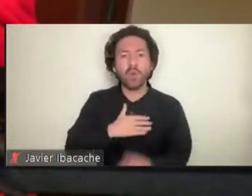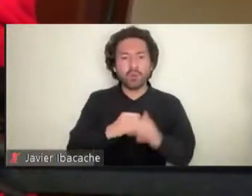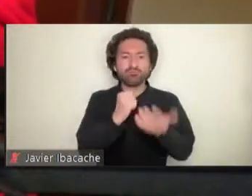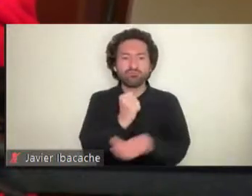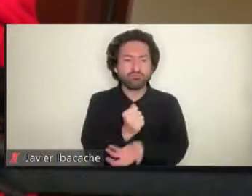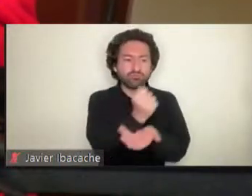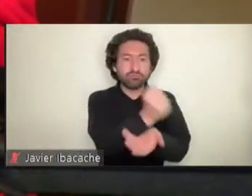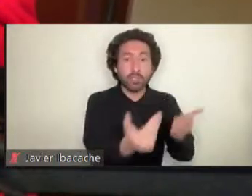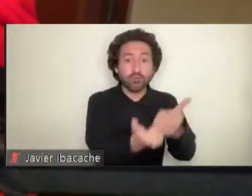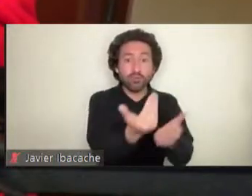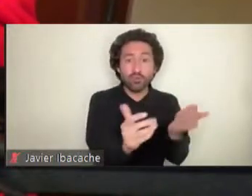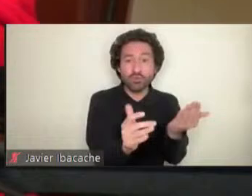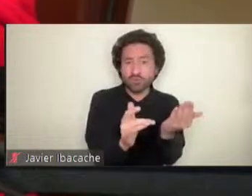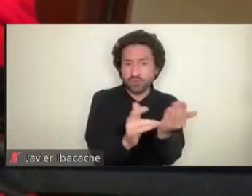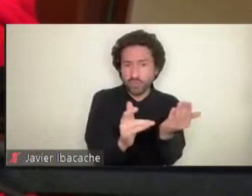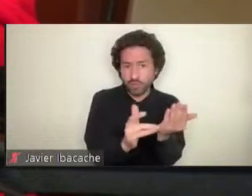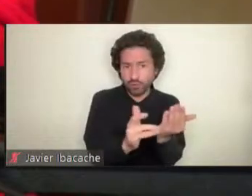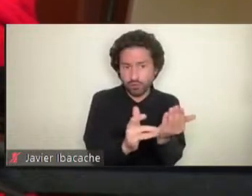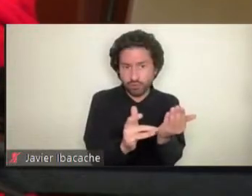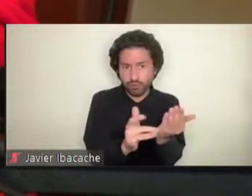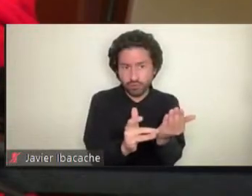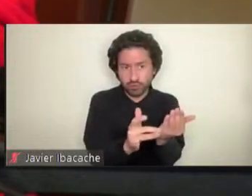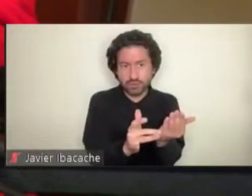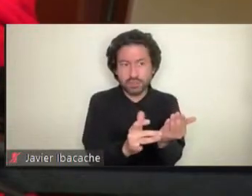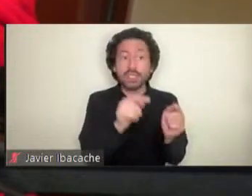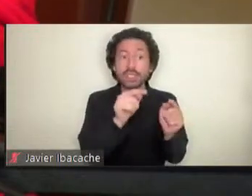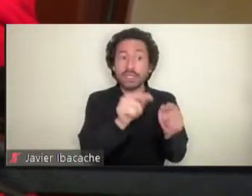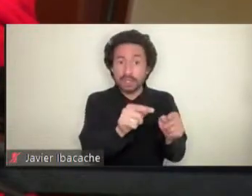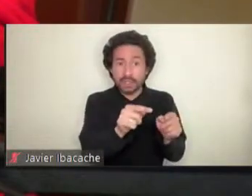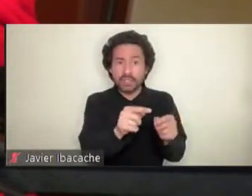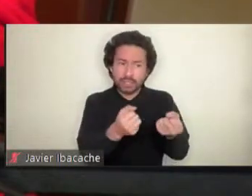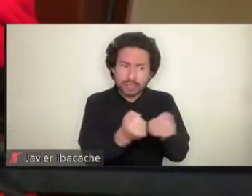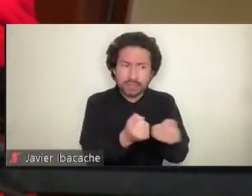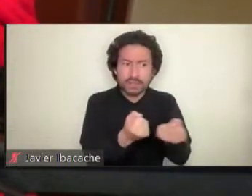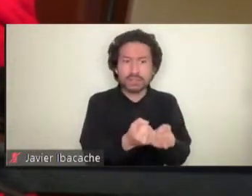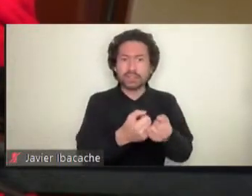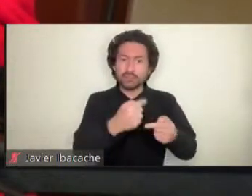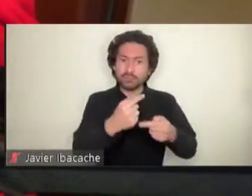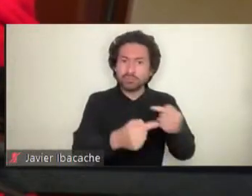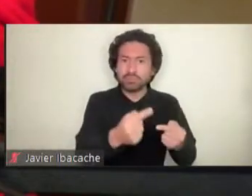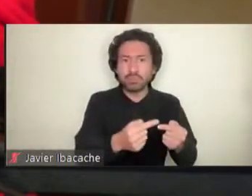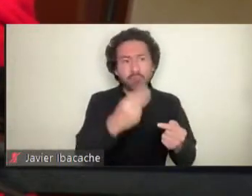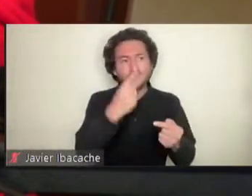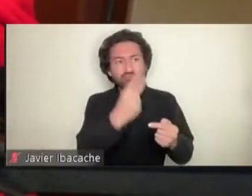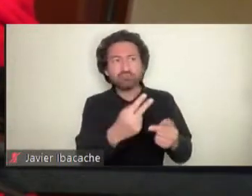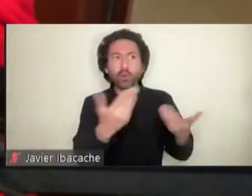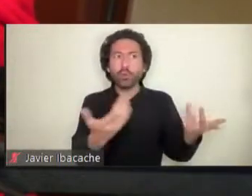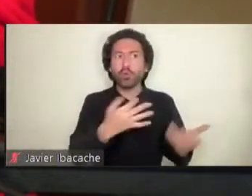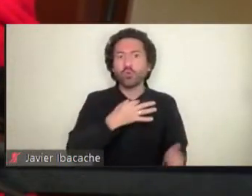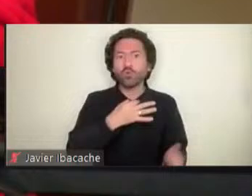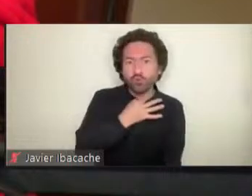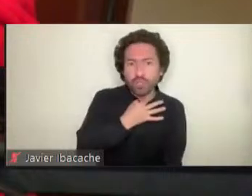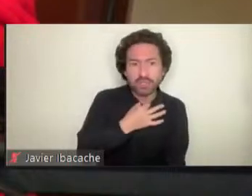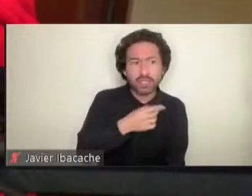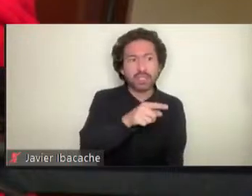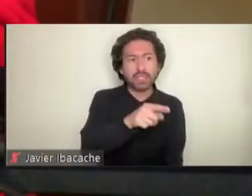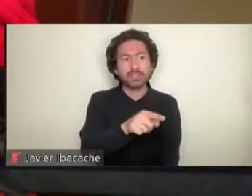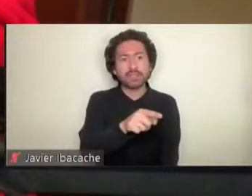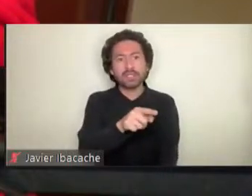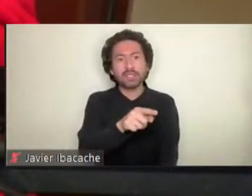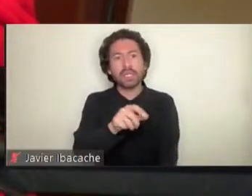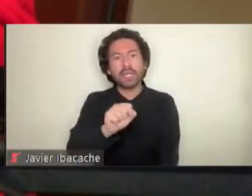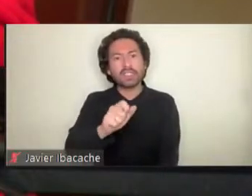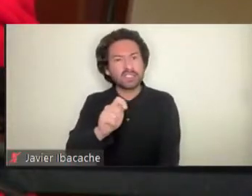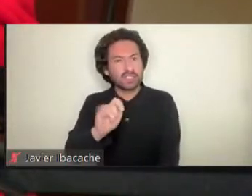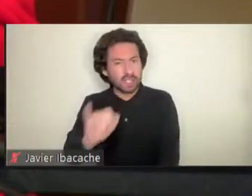technologies. A mindset shift encourages embracing calculated risks associated with STI, recognizing the